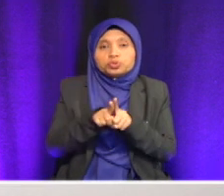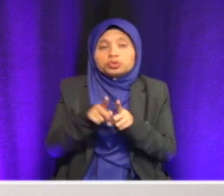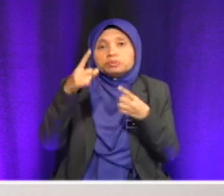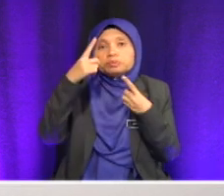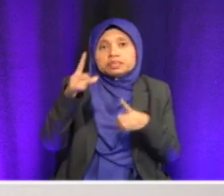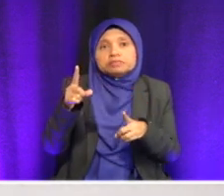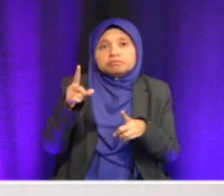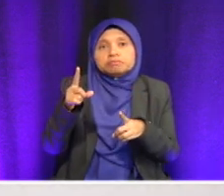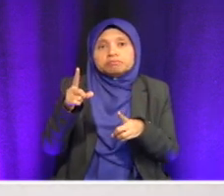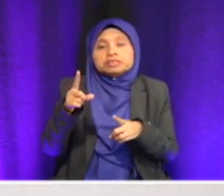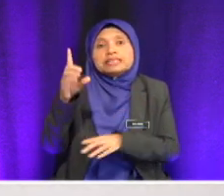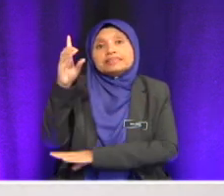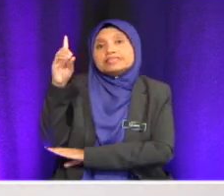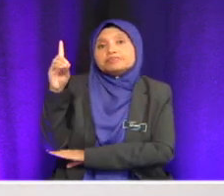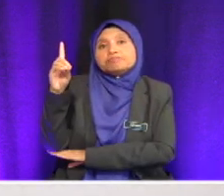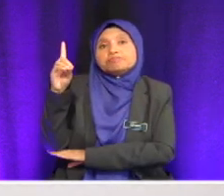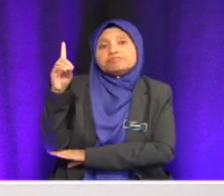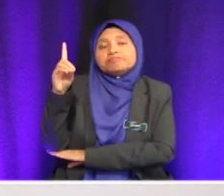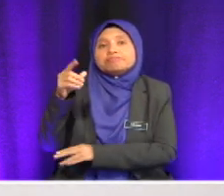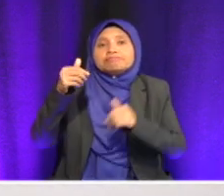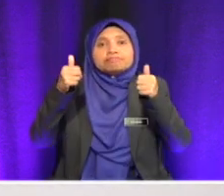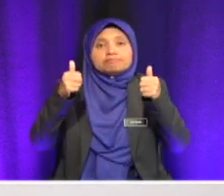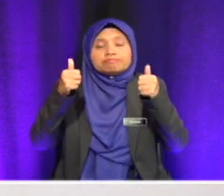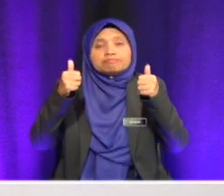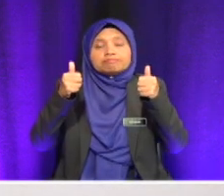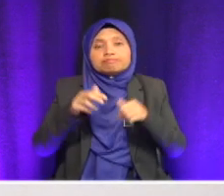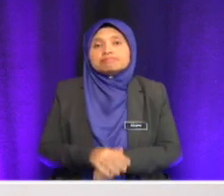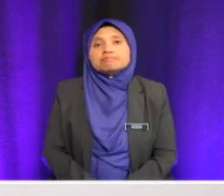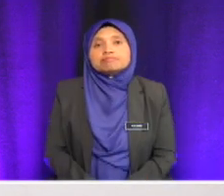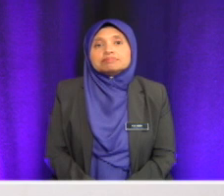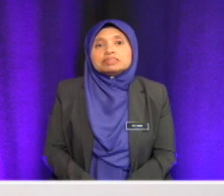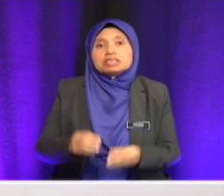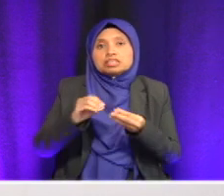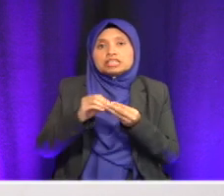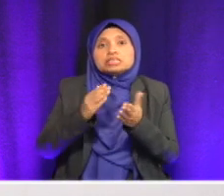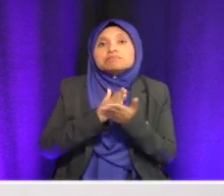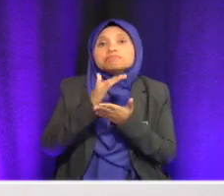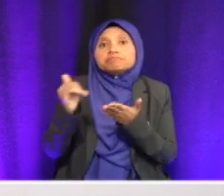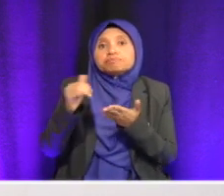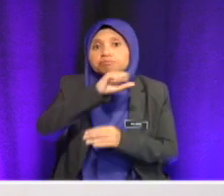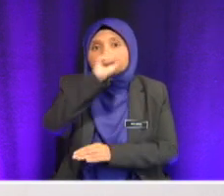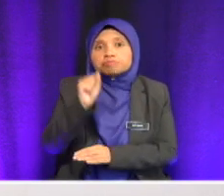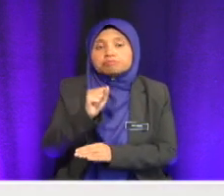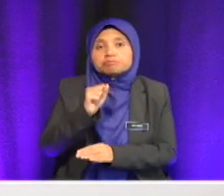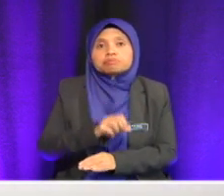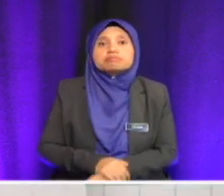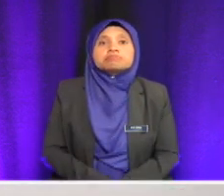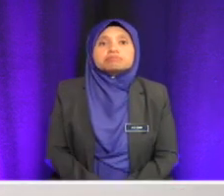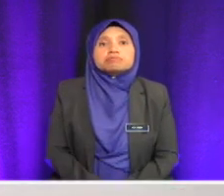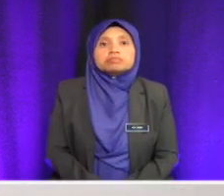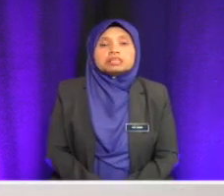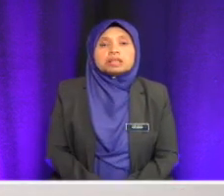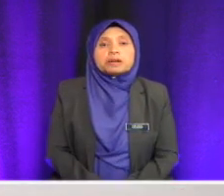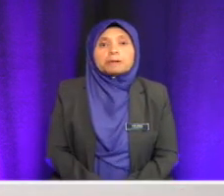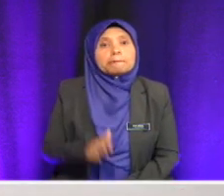answer. All right. It's a D. Good job. Good job. Well done, everyone. Thank Okay, you. let's move on to the next question. All right, can I have another